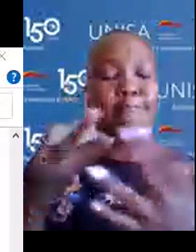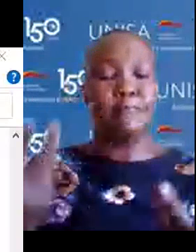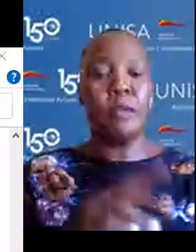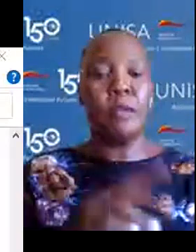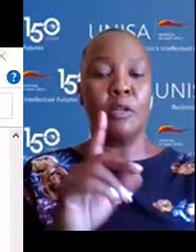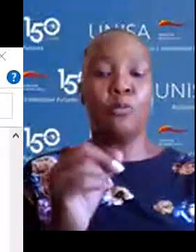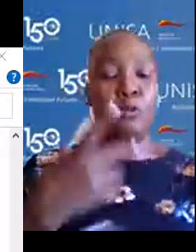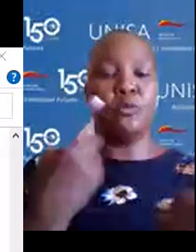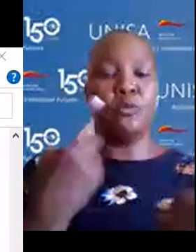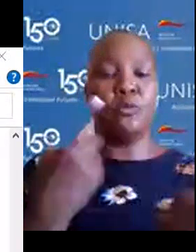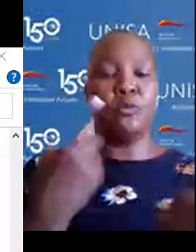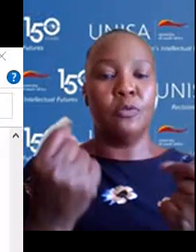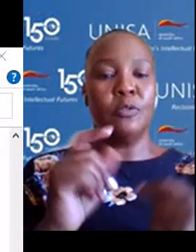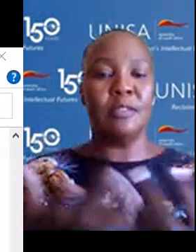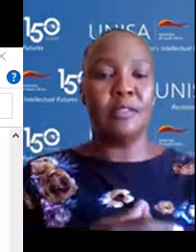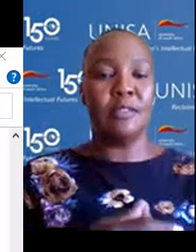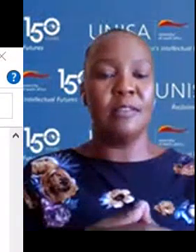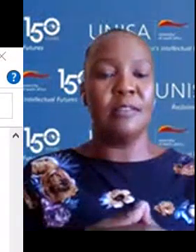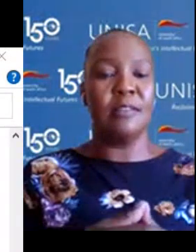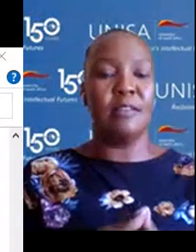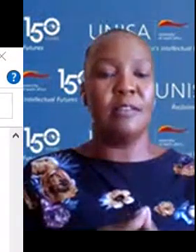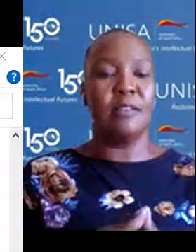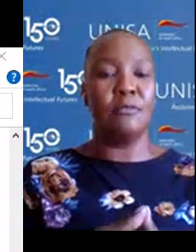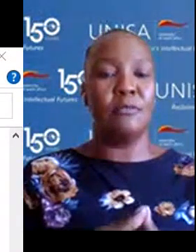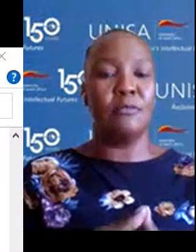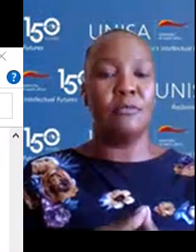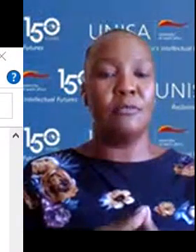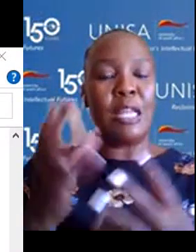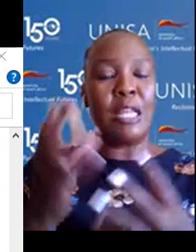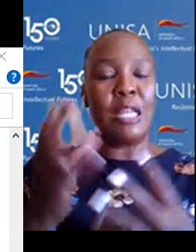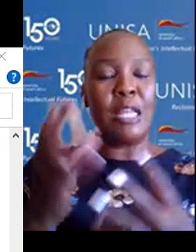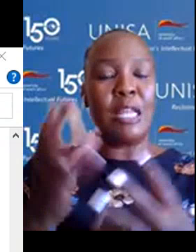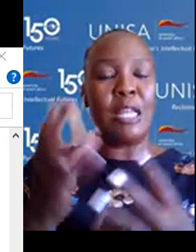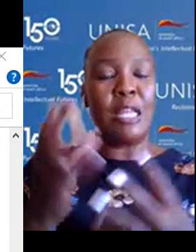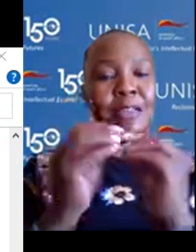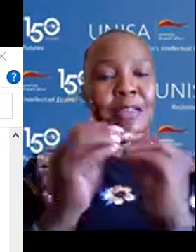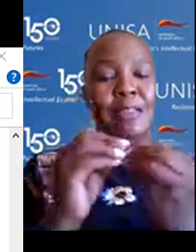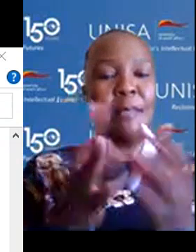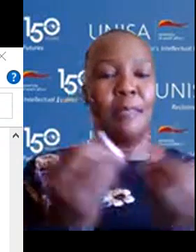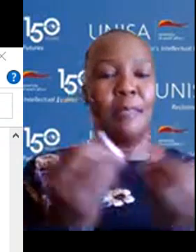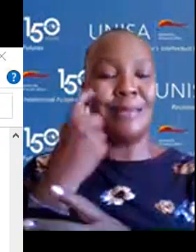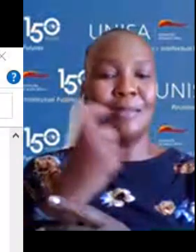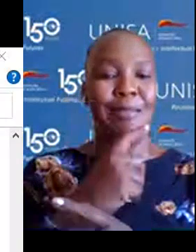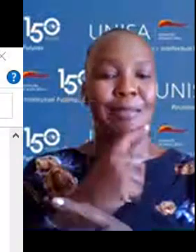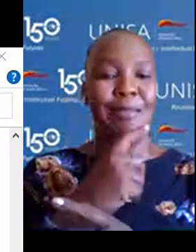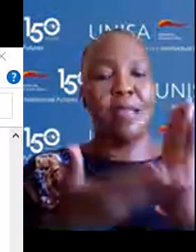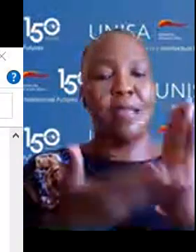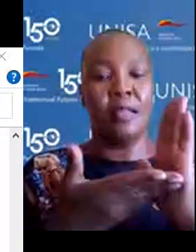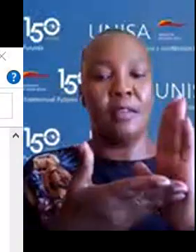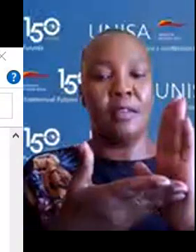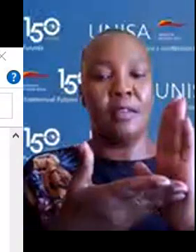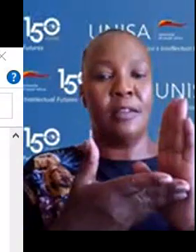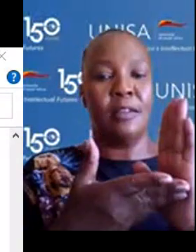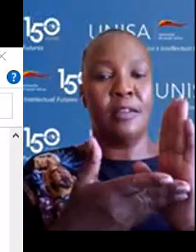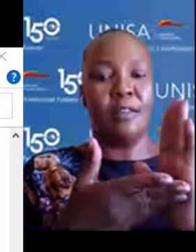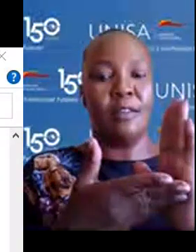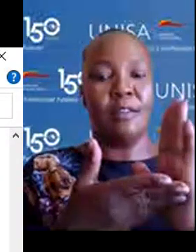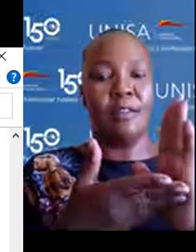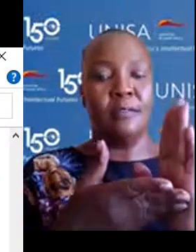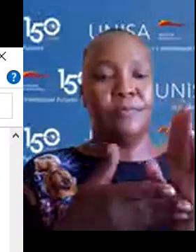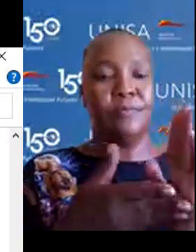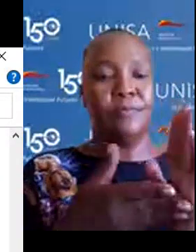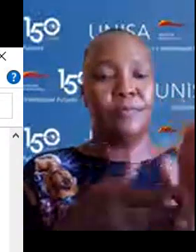do is really, because we're just creating something simple, is this over here. So copy. But let me do